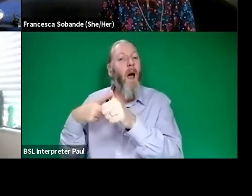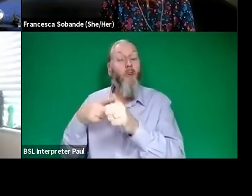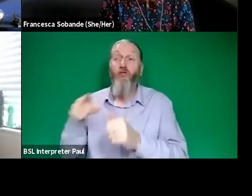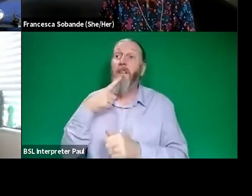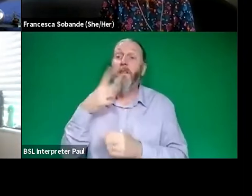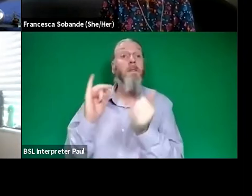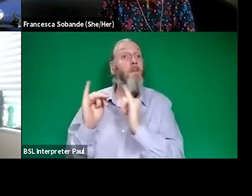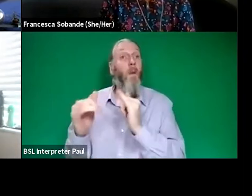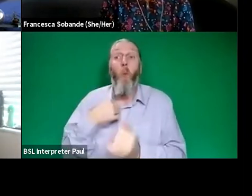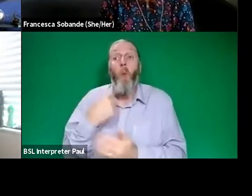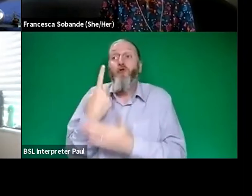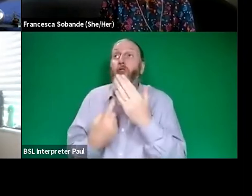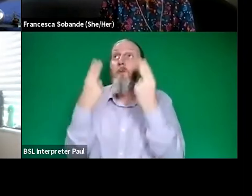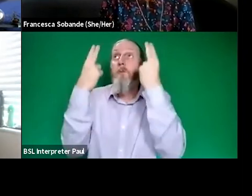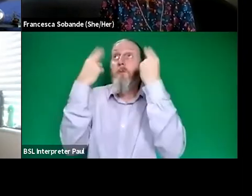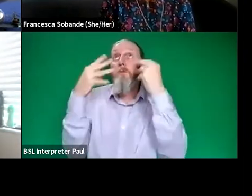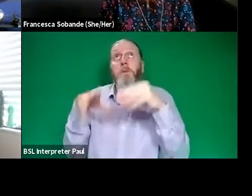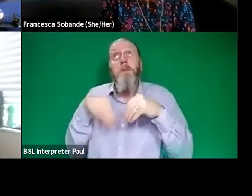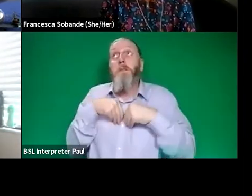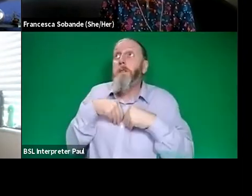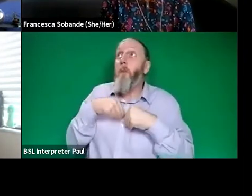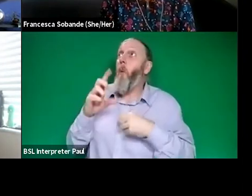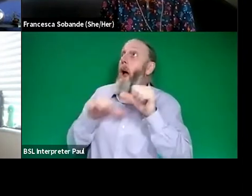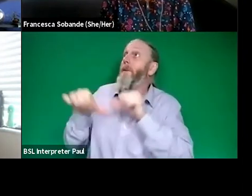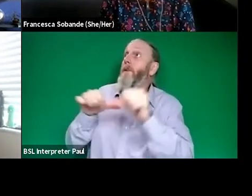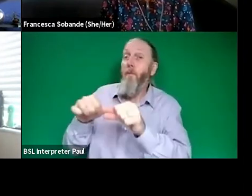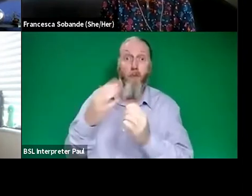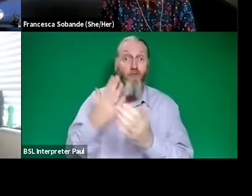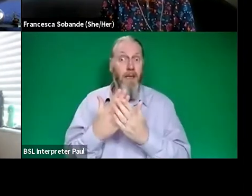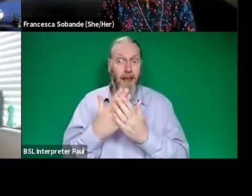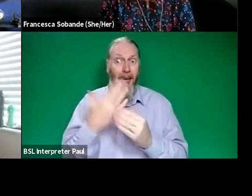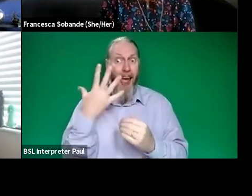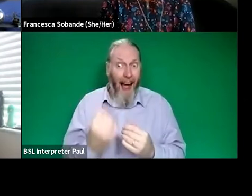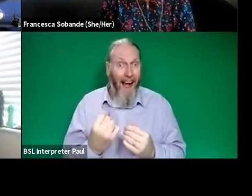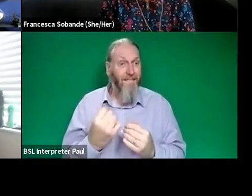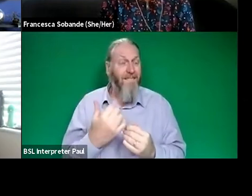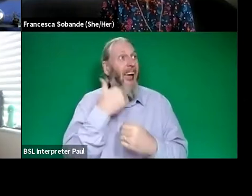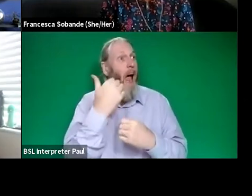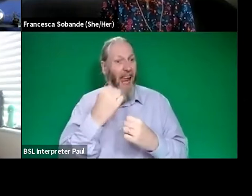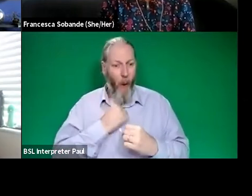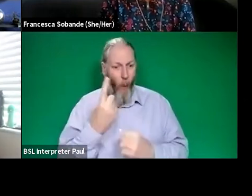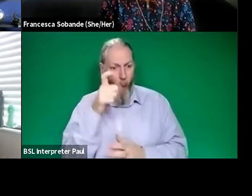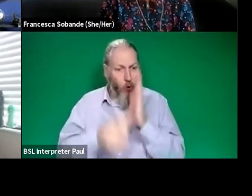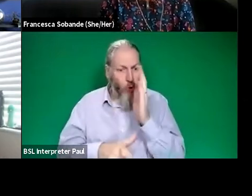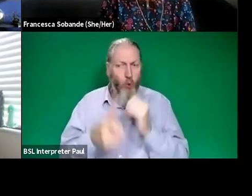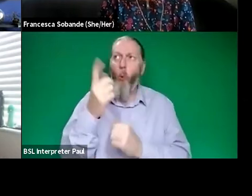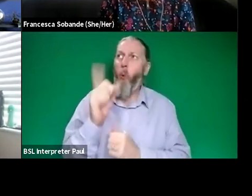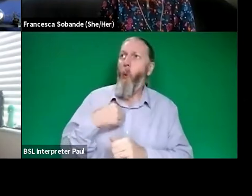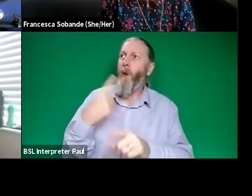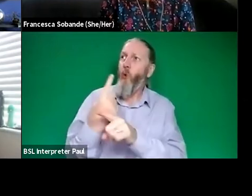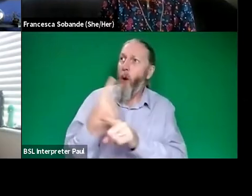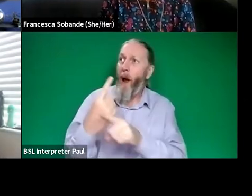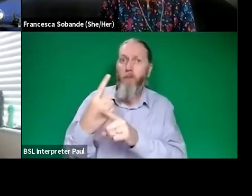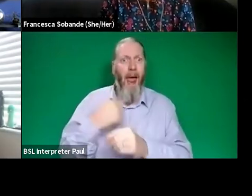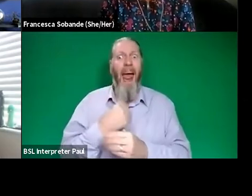not recognizing that actually there are resistances in everyday movements, there are resistances in everyday discourses, there are resistances in everyday actions that seek